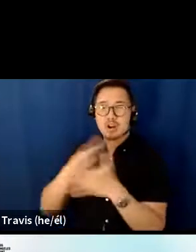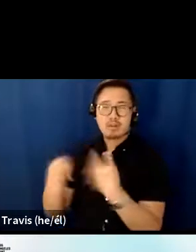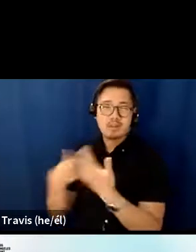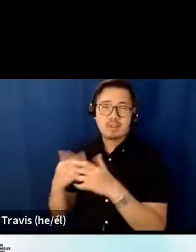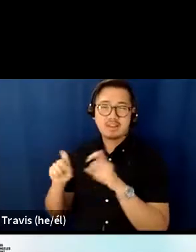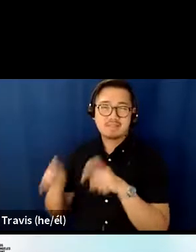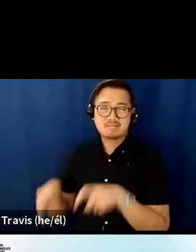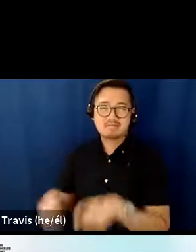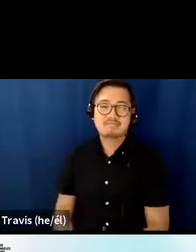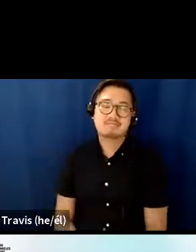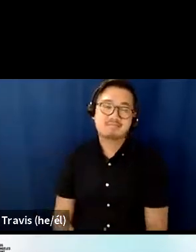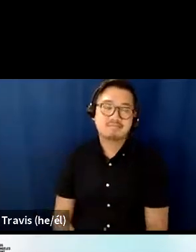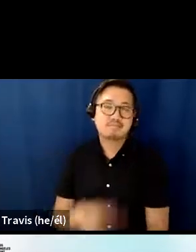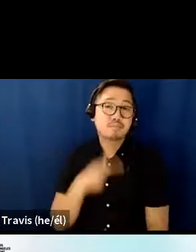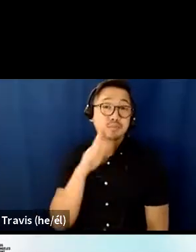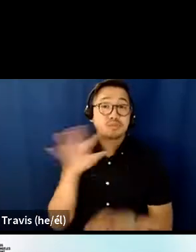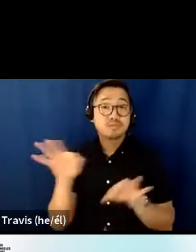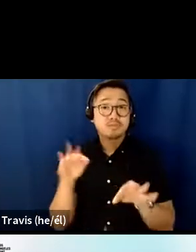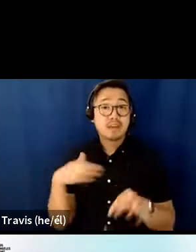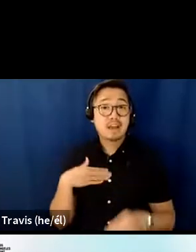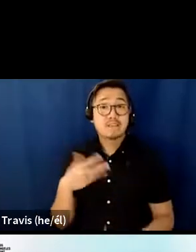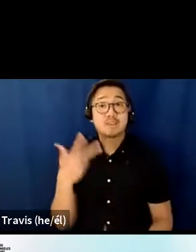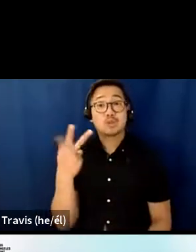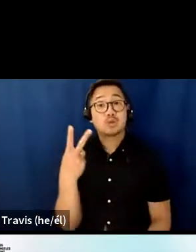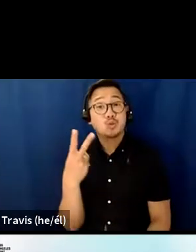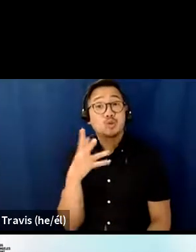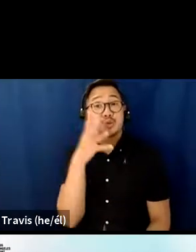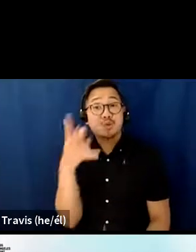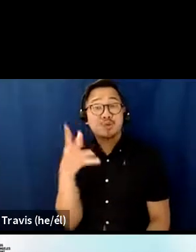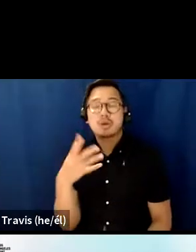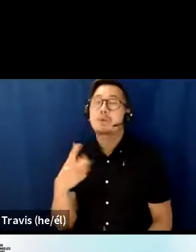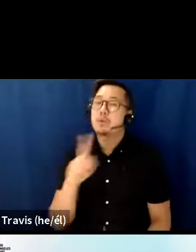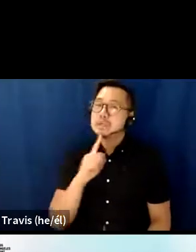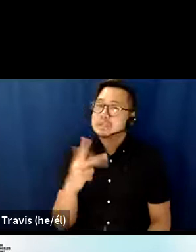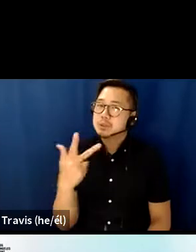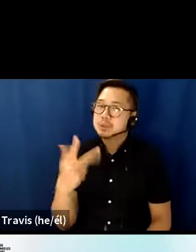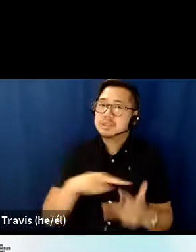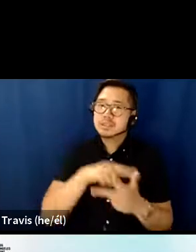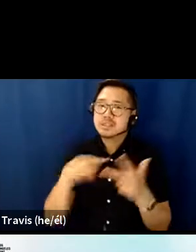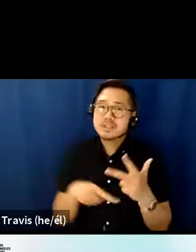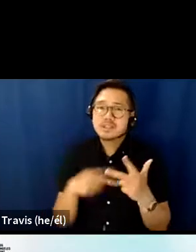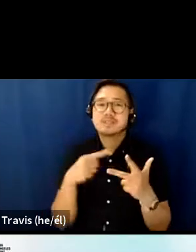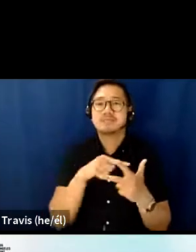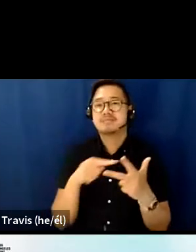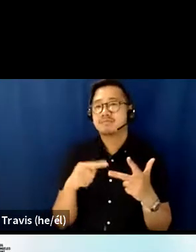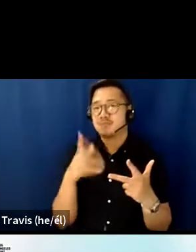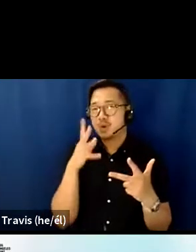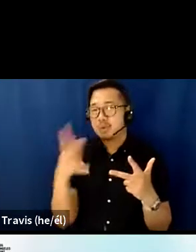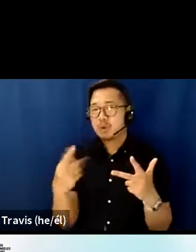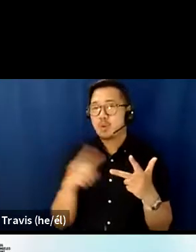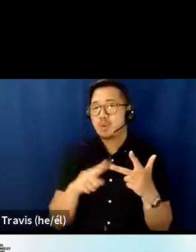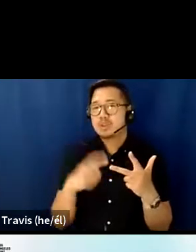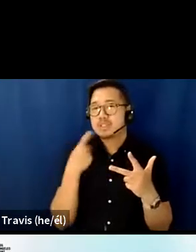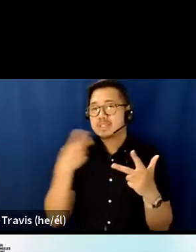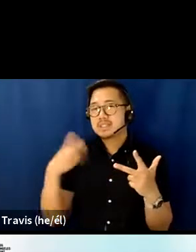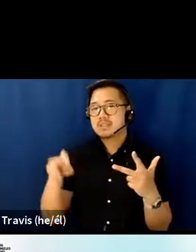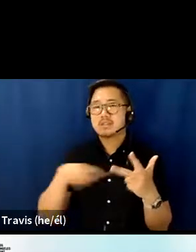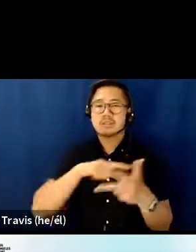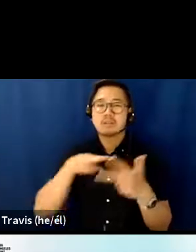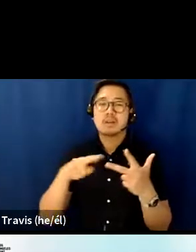two grandmothers, three, one transitioned, that all love me. And that is a